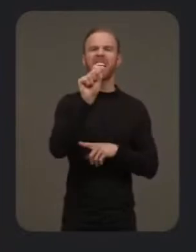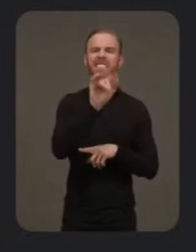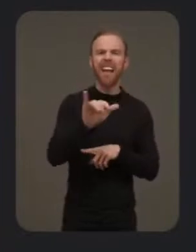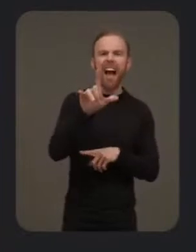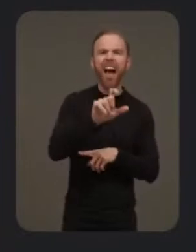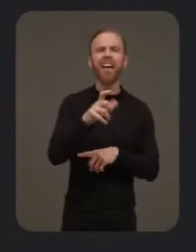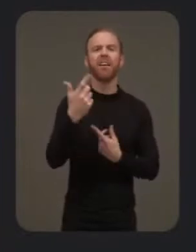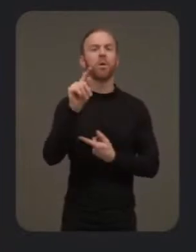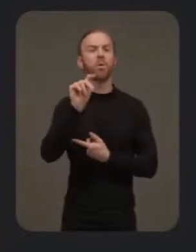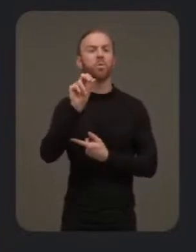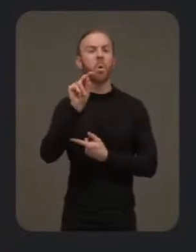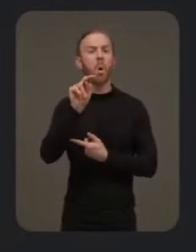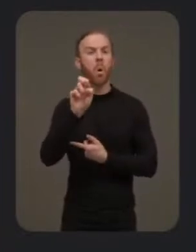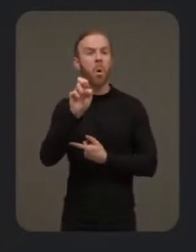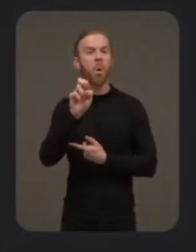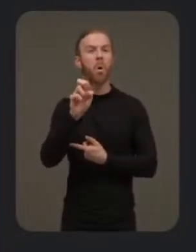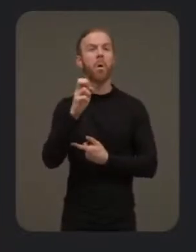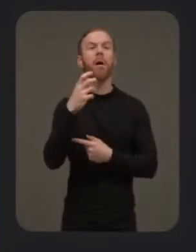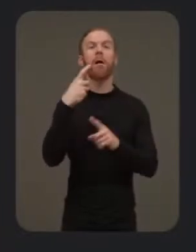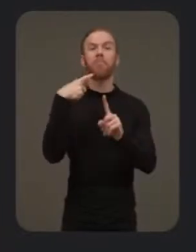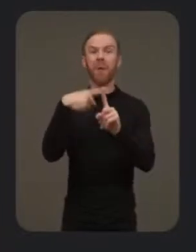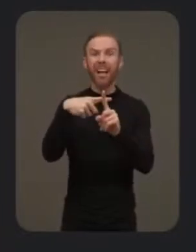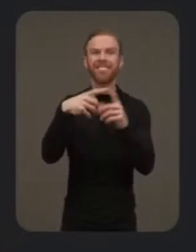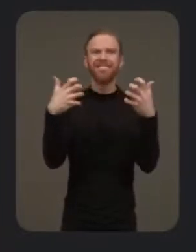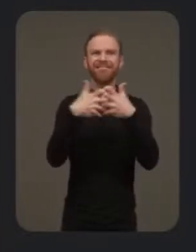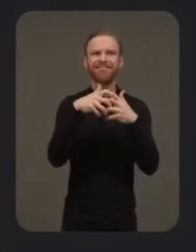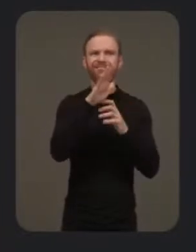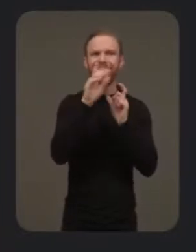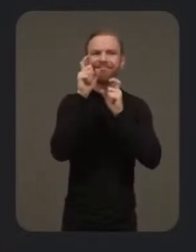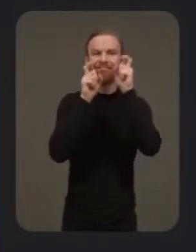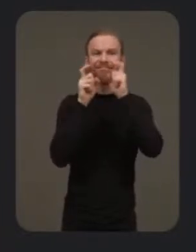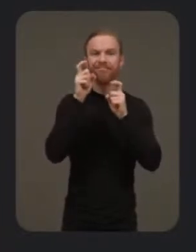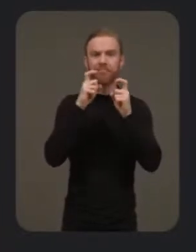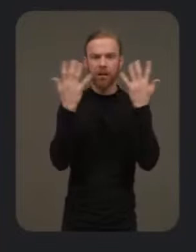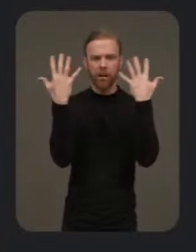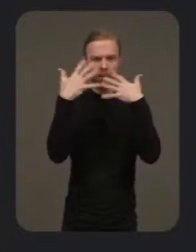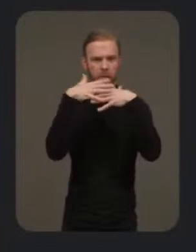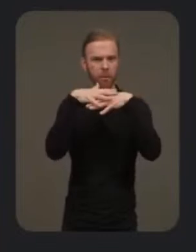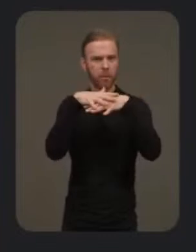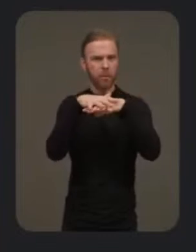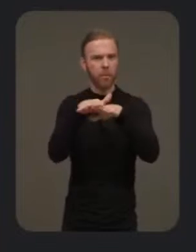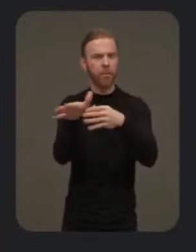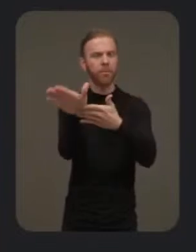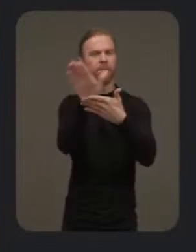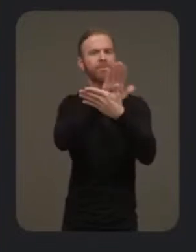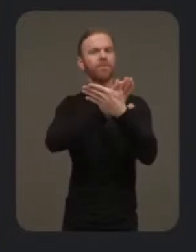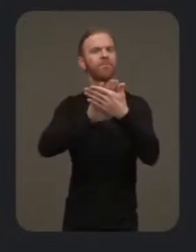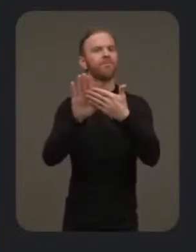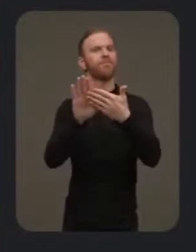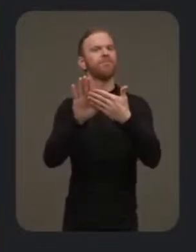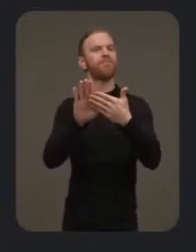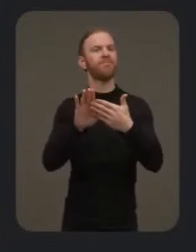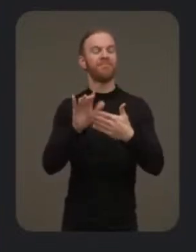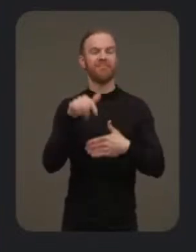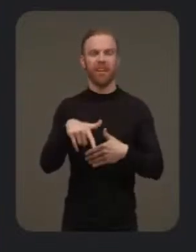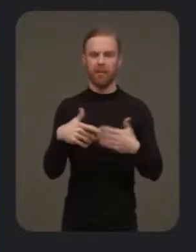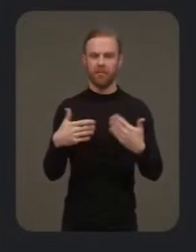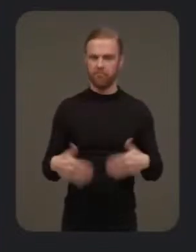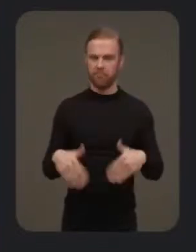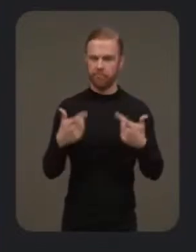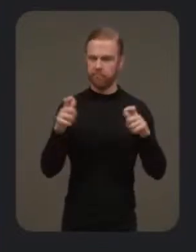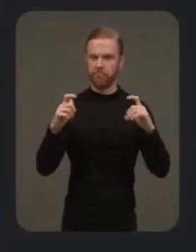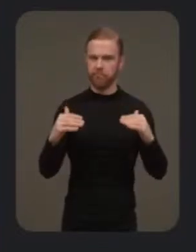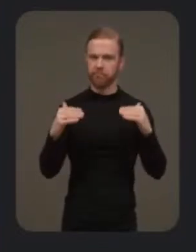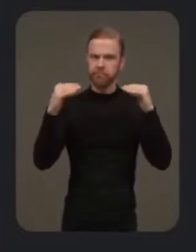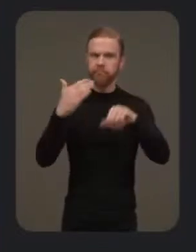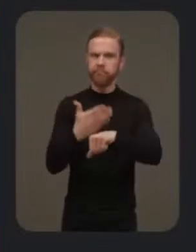the tone, and then match the speaker's lip movements. Then we bring it all together. This is an enormous step